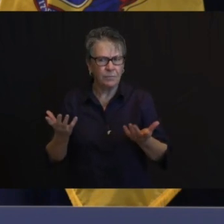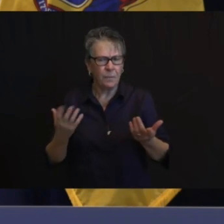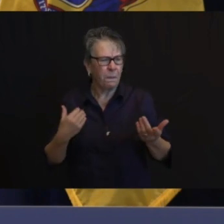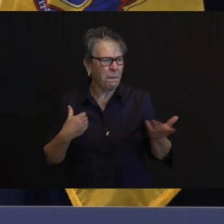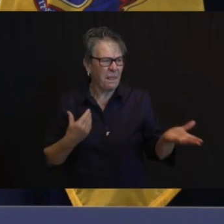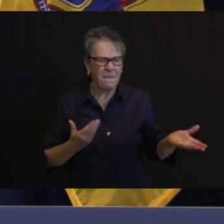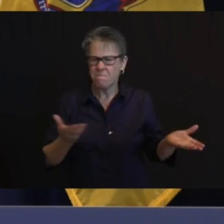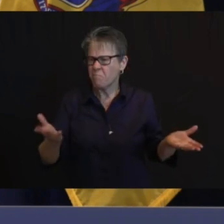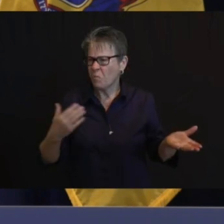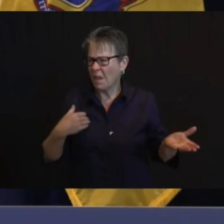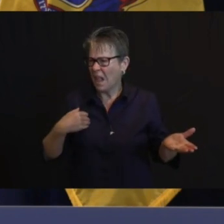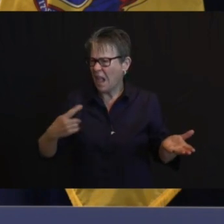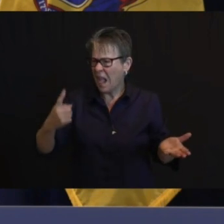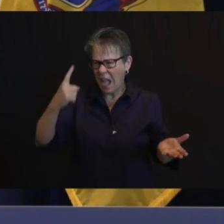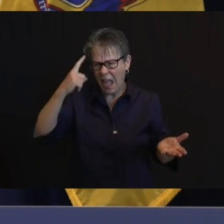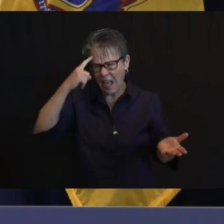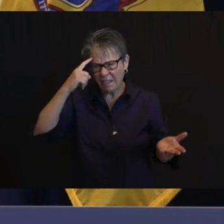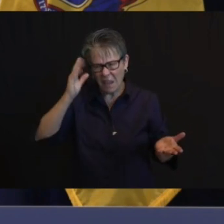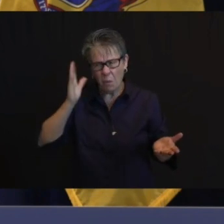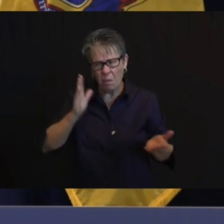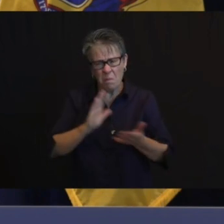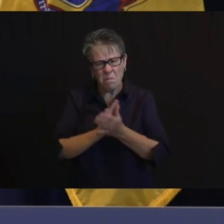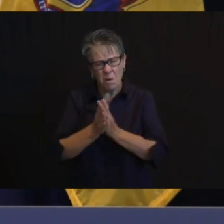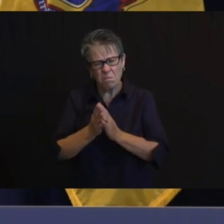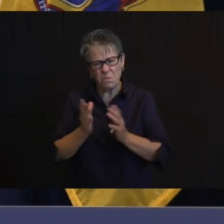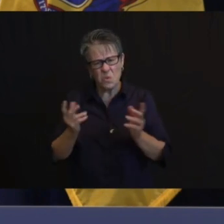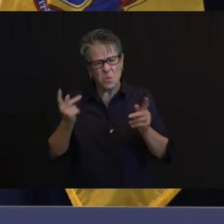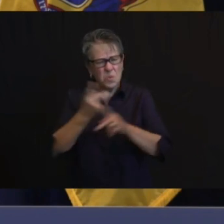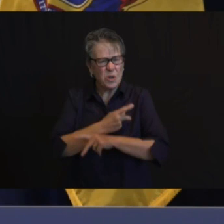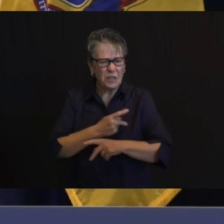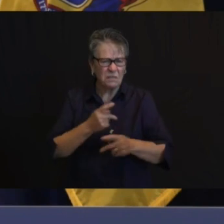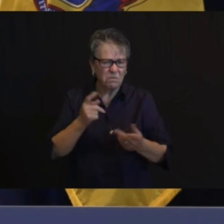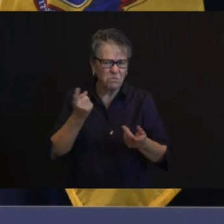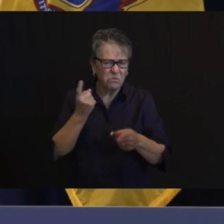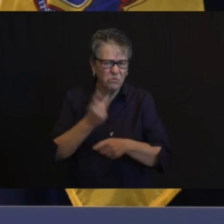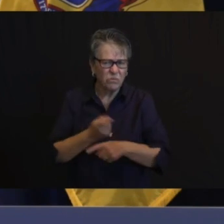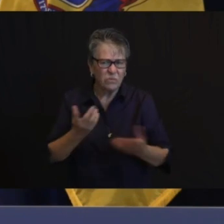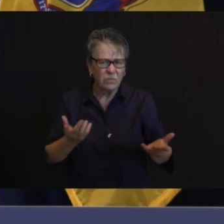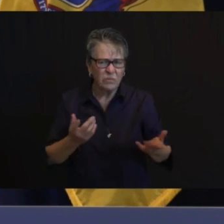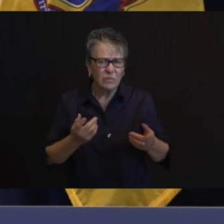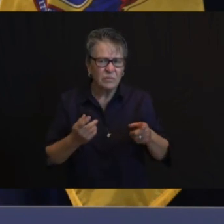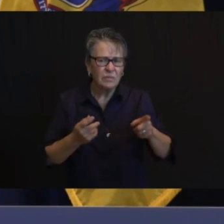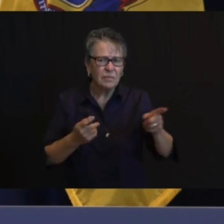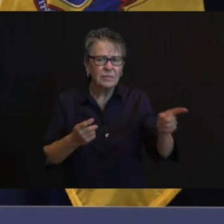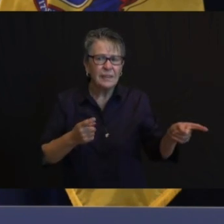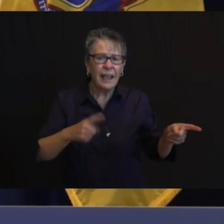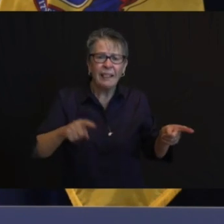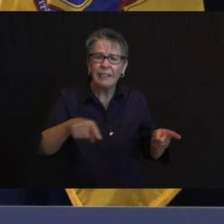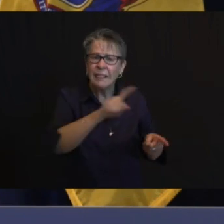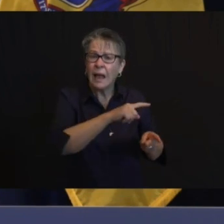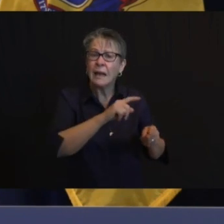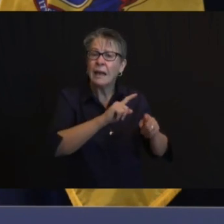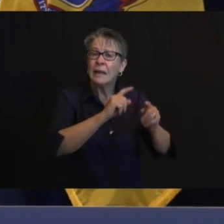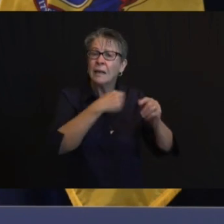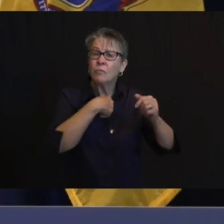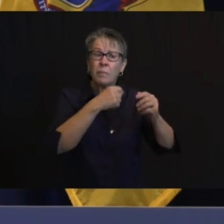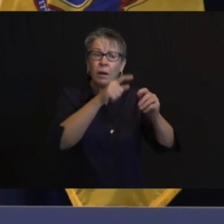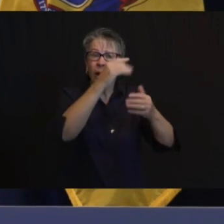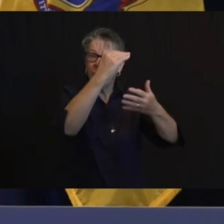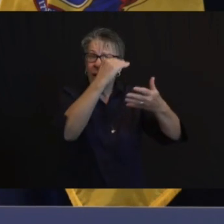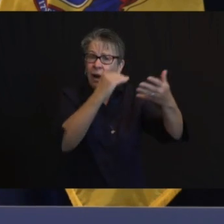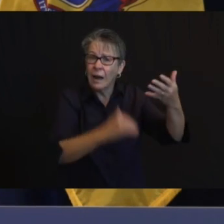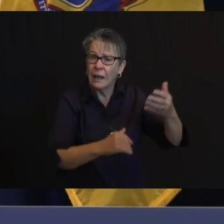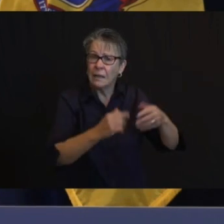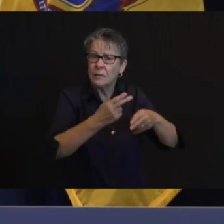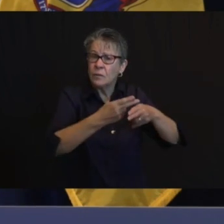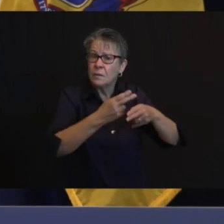potentially get worse. I mean, you saw today that I went through some of the temporary pop-ups, and we had done that on Friday. We'll probably continue to